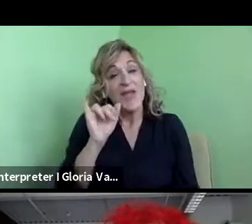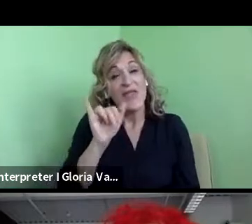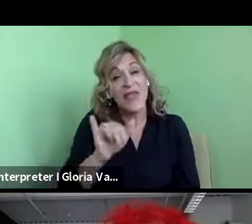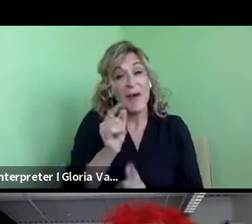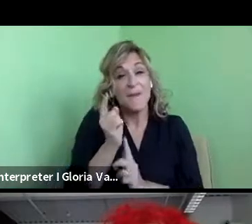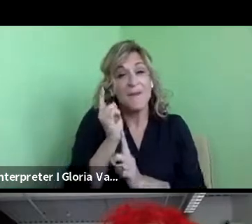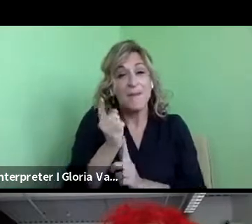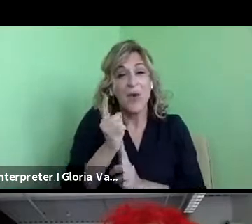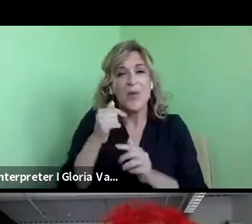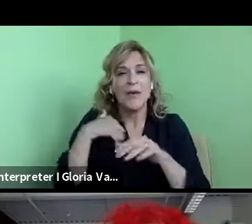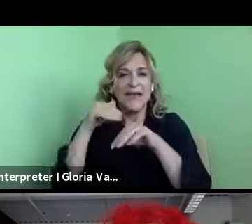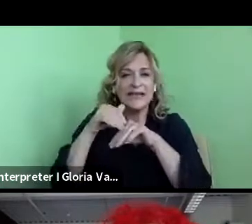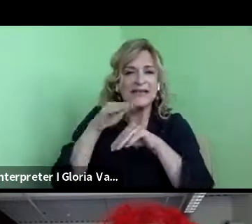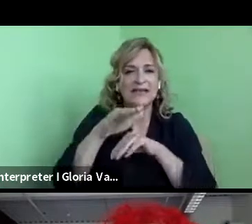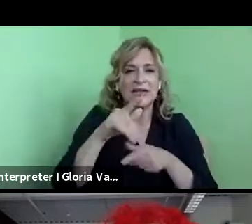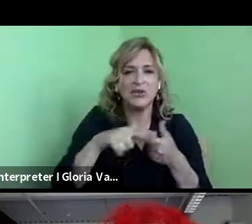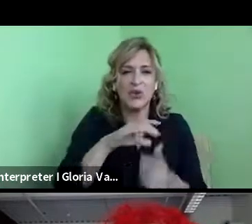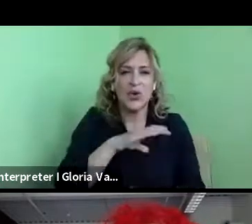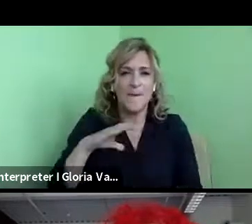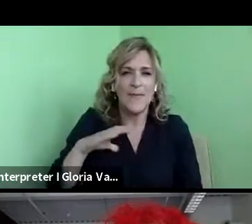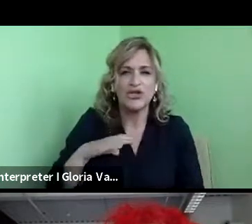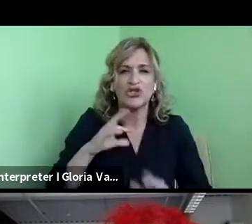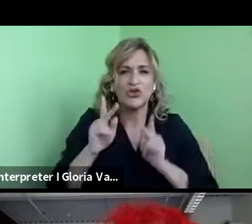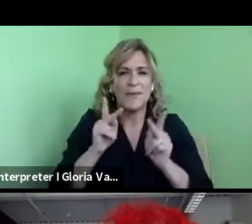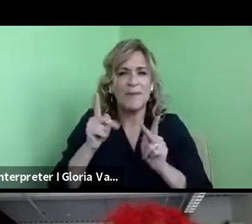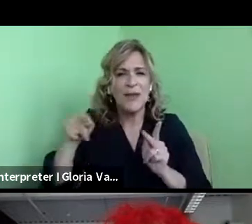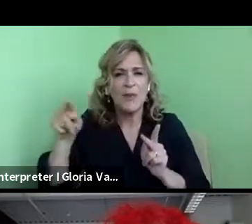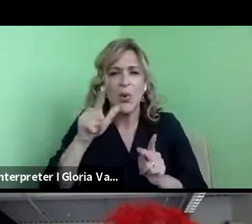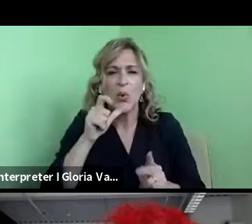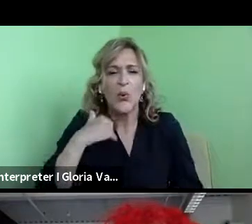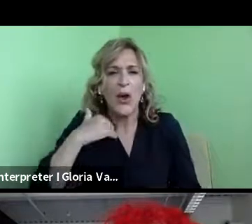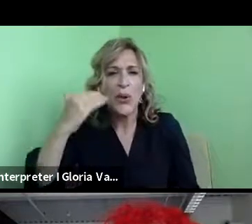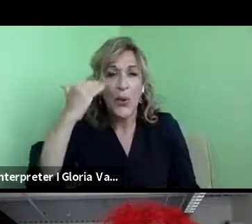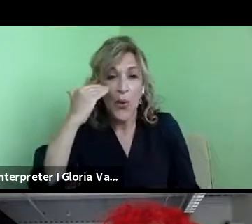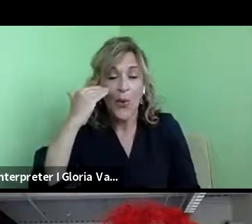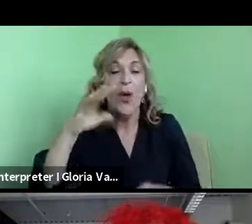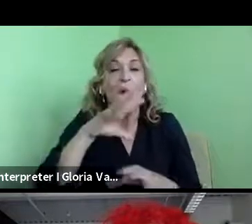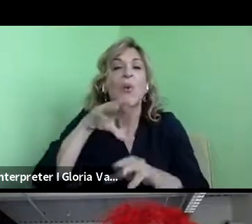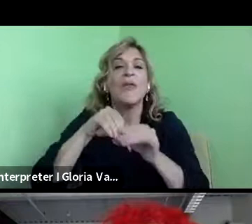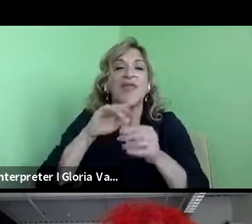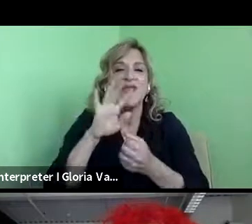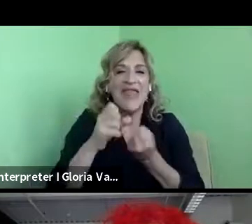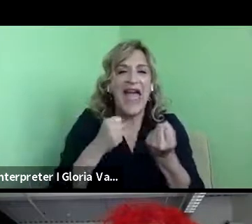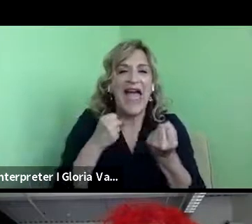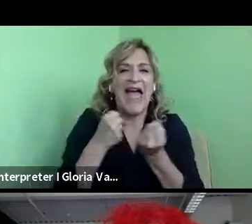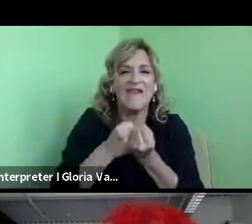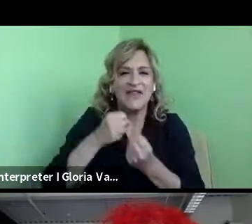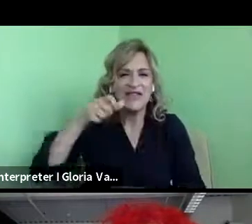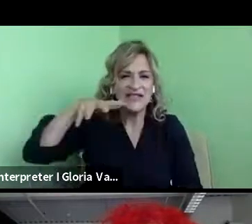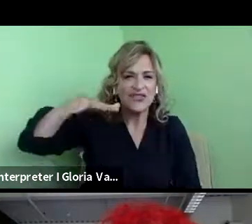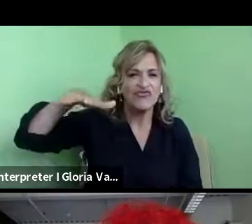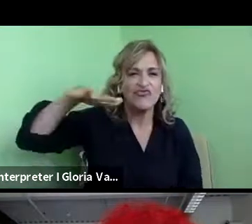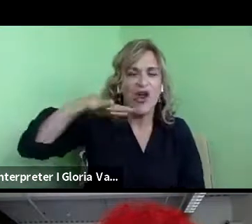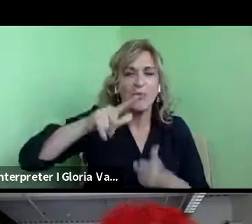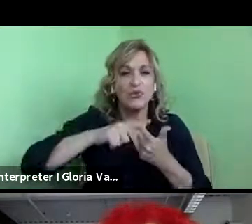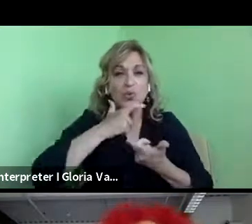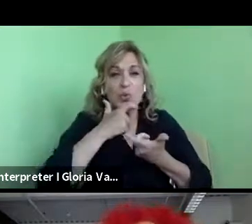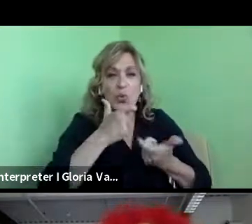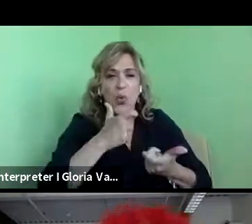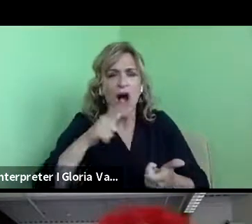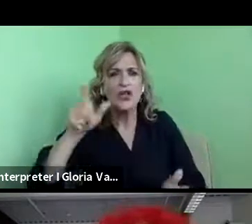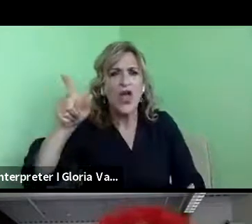the commissioners and for people that I know that's in the advocacy realm to watch it. And they were touched.